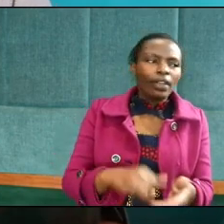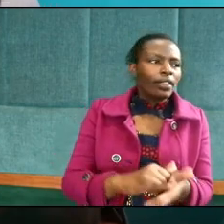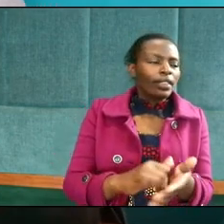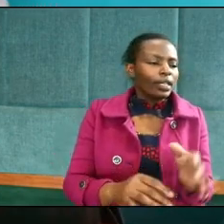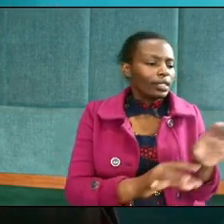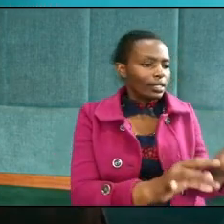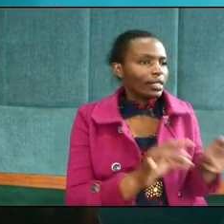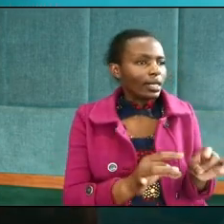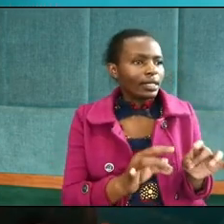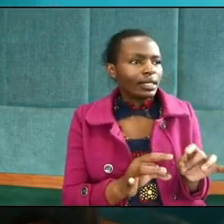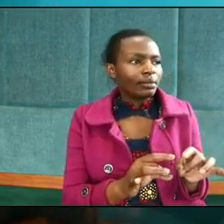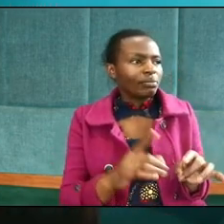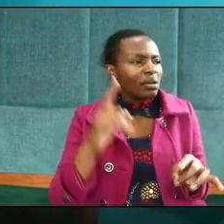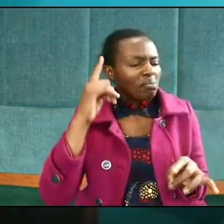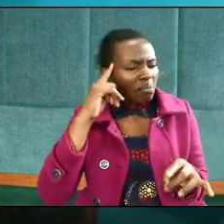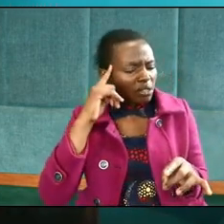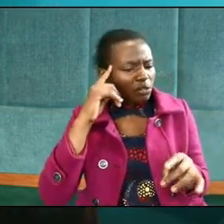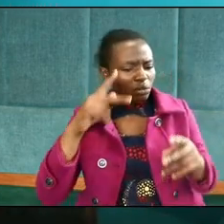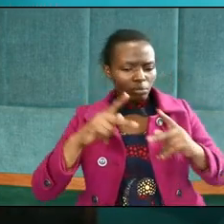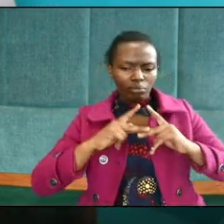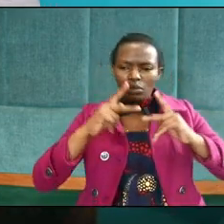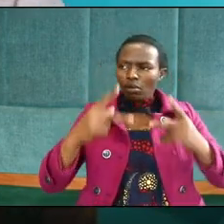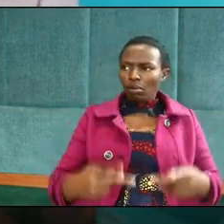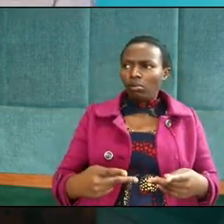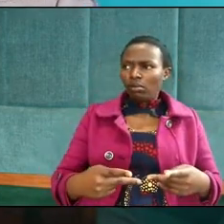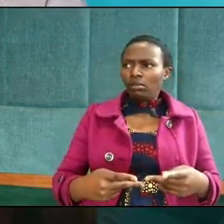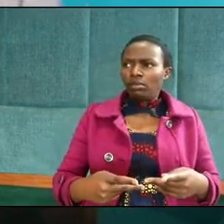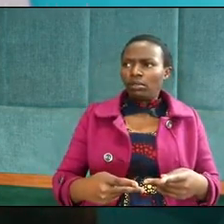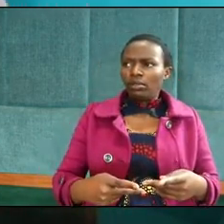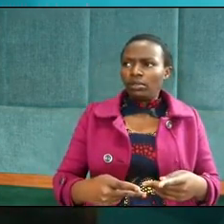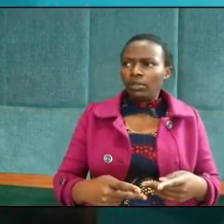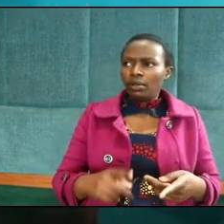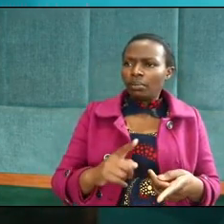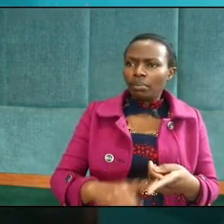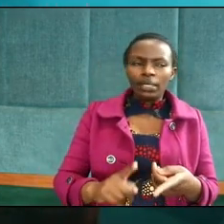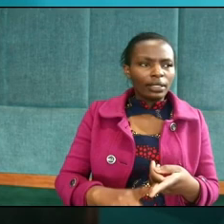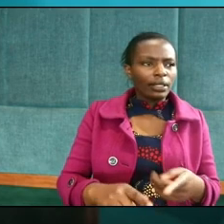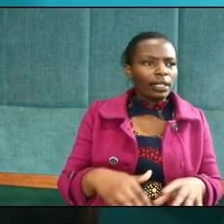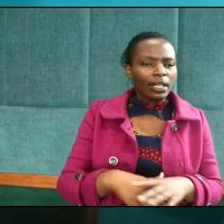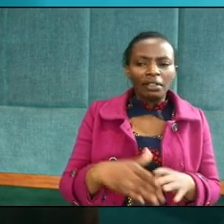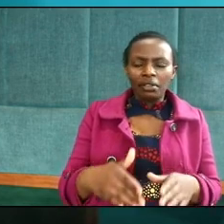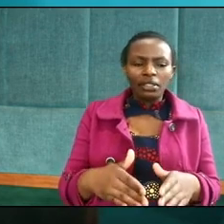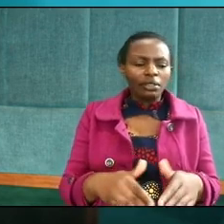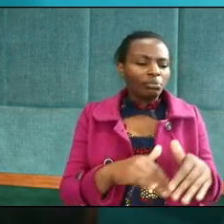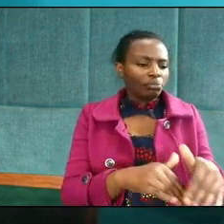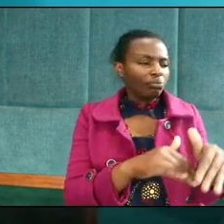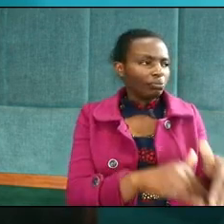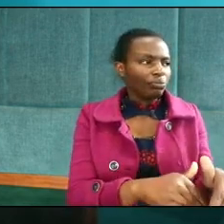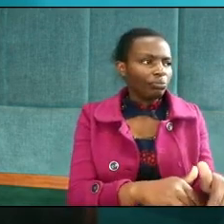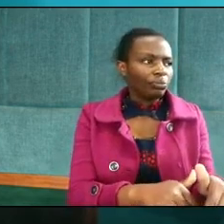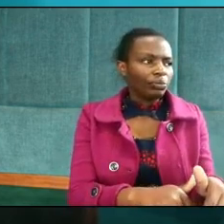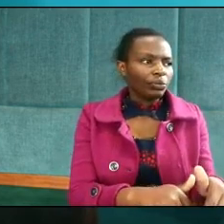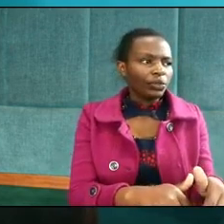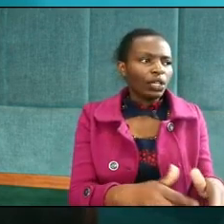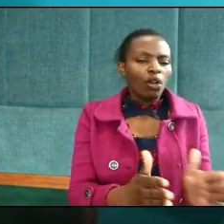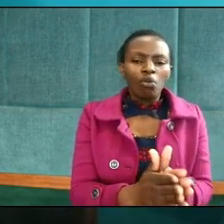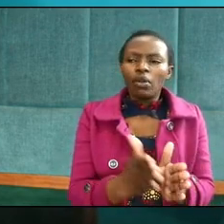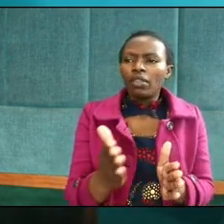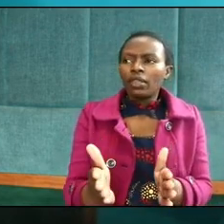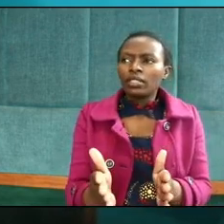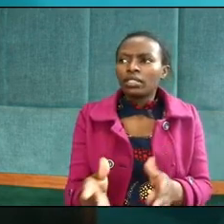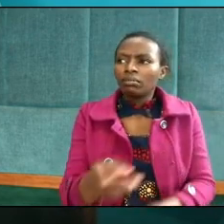health. And in a journal, clinical journal and diagnostic